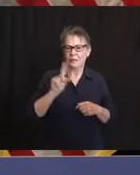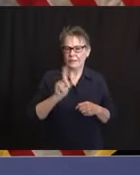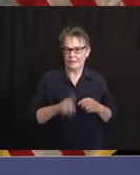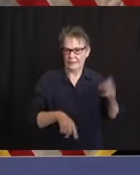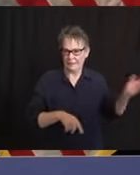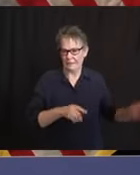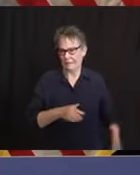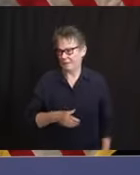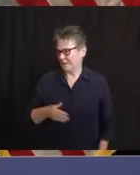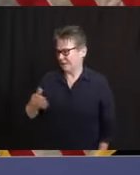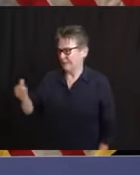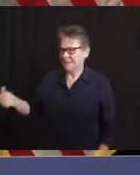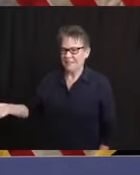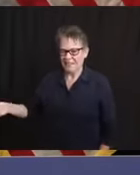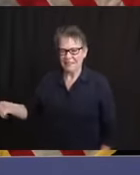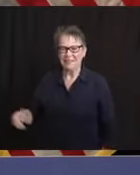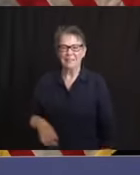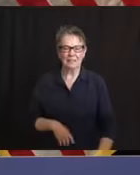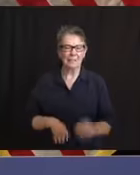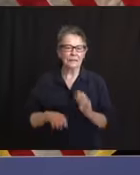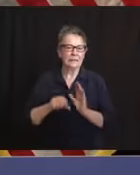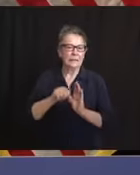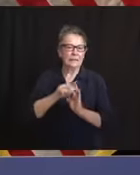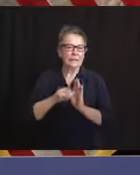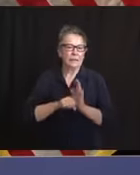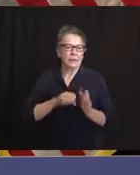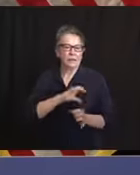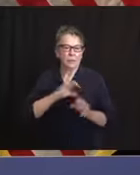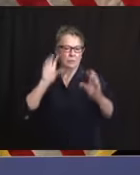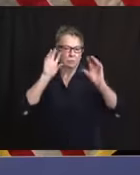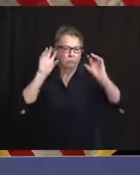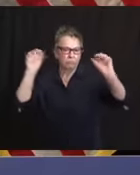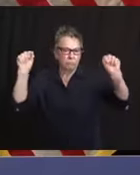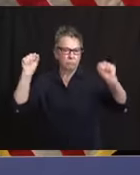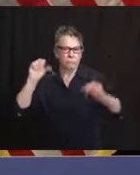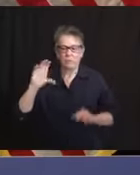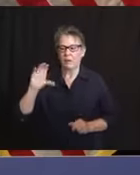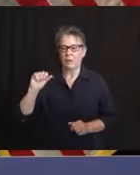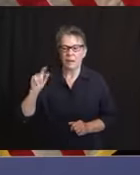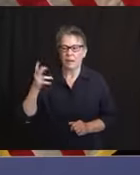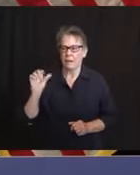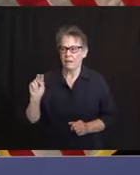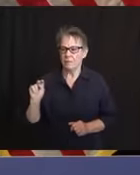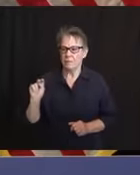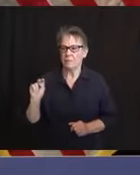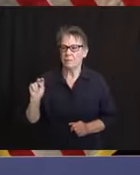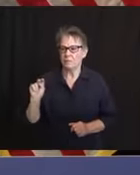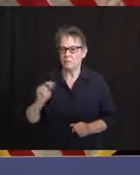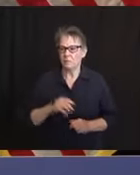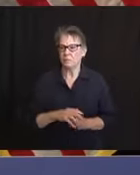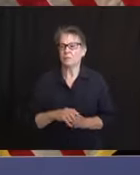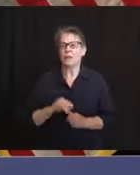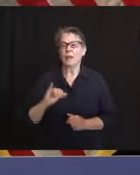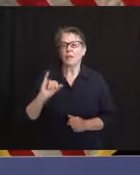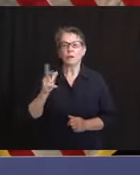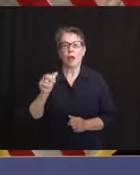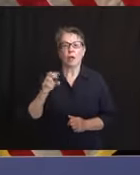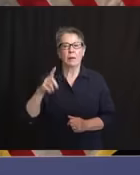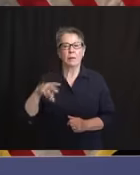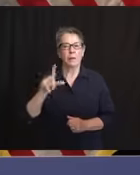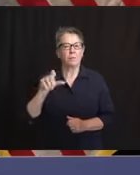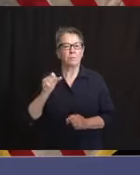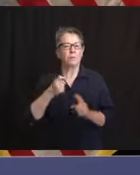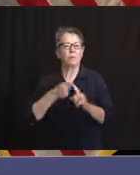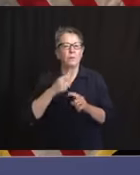the State Police, Pat Callahan. Director of the Office of Homeland Security and Preparedness, Jared Maples. Chief Counsel Matt Placken will be with